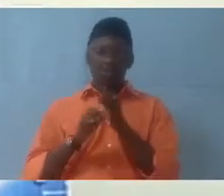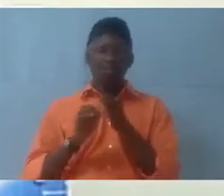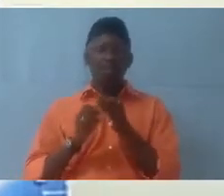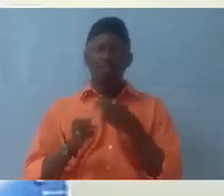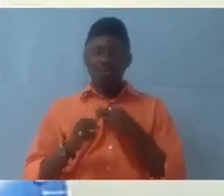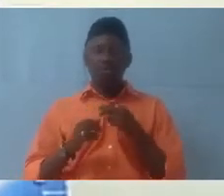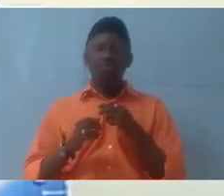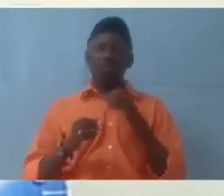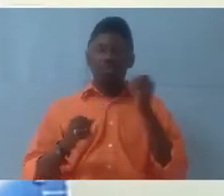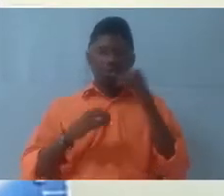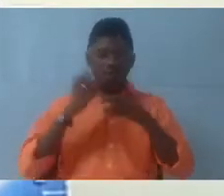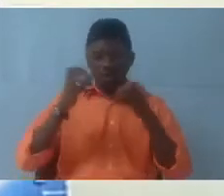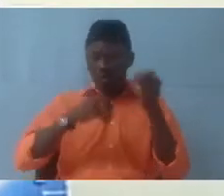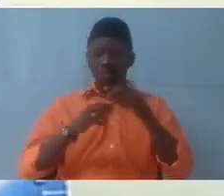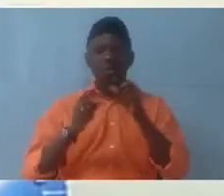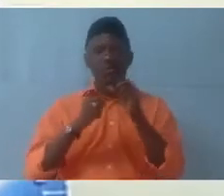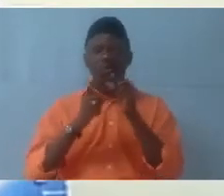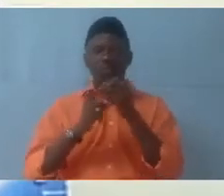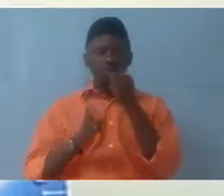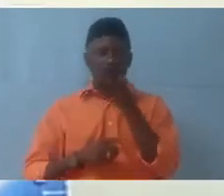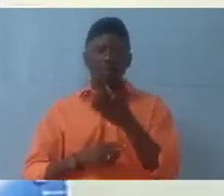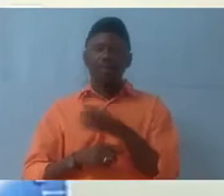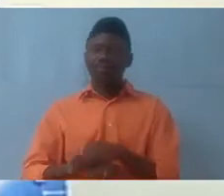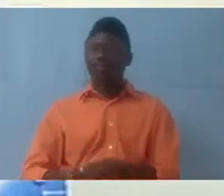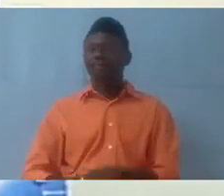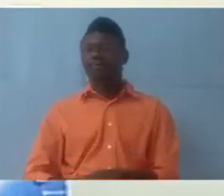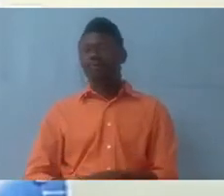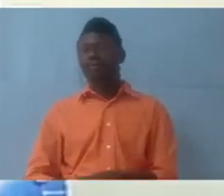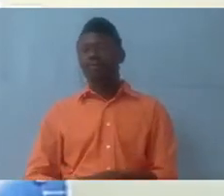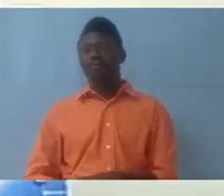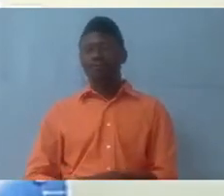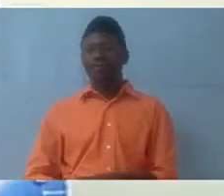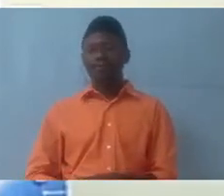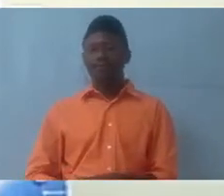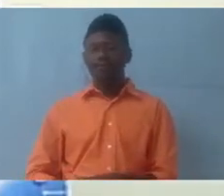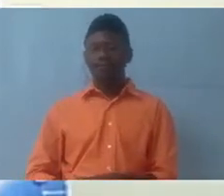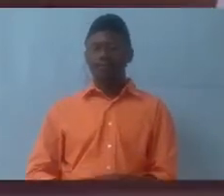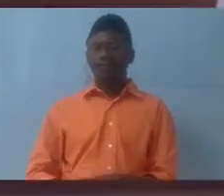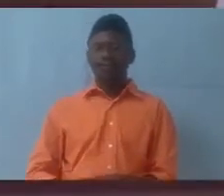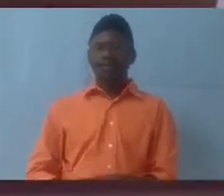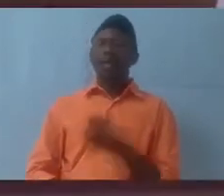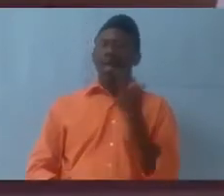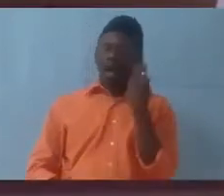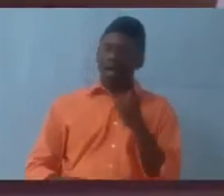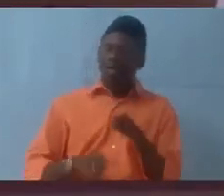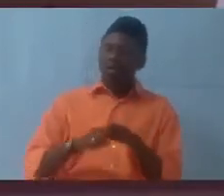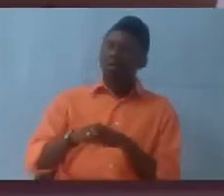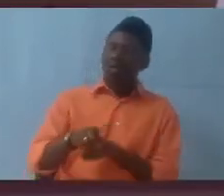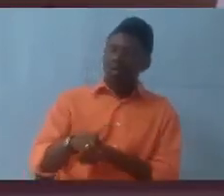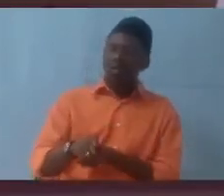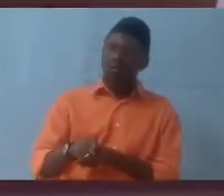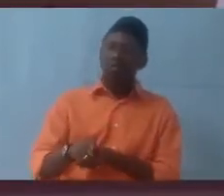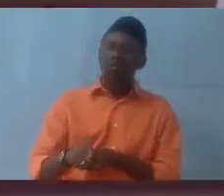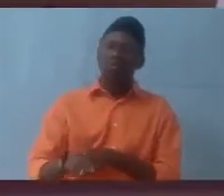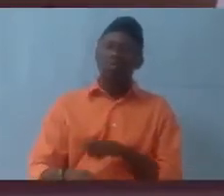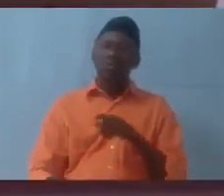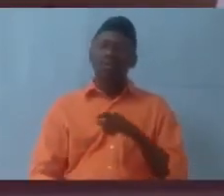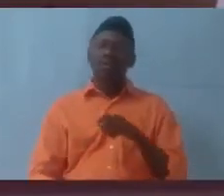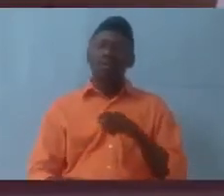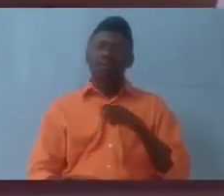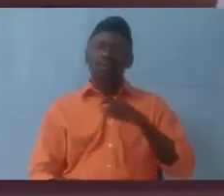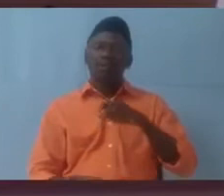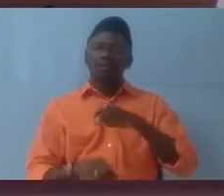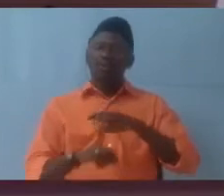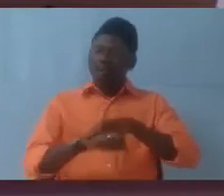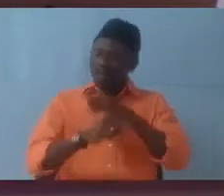comments lol moy jamono bi waxe cadeau yoyu can you tell this commission how long justice your worship jaite was